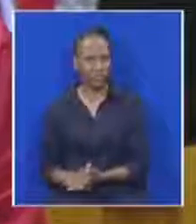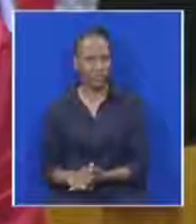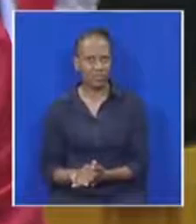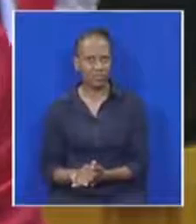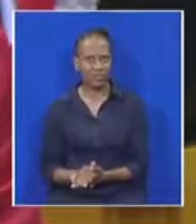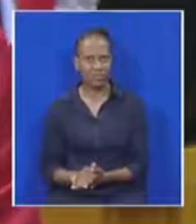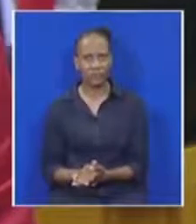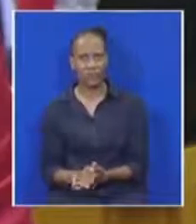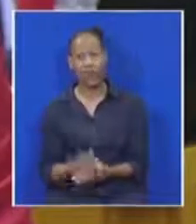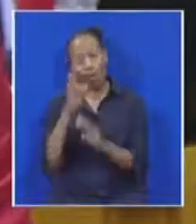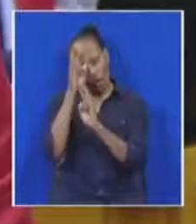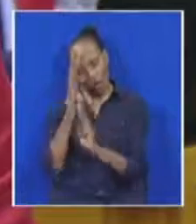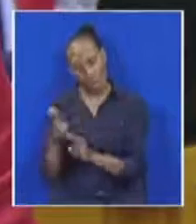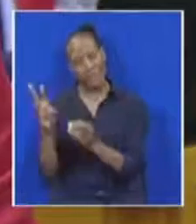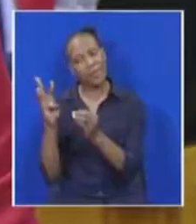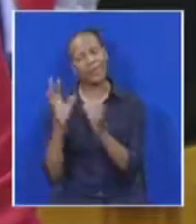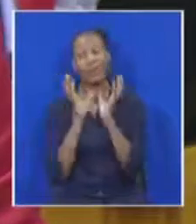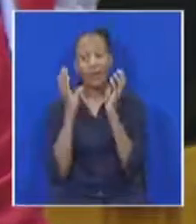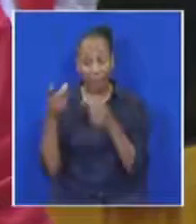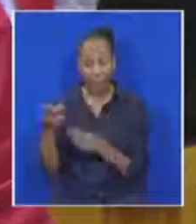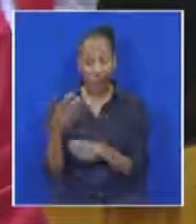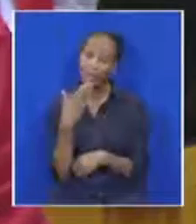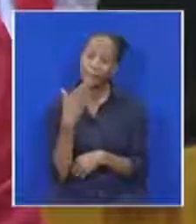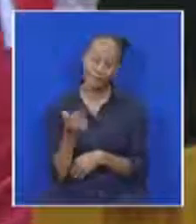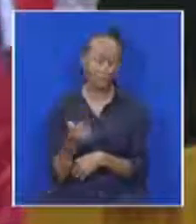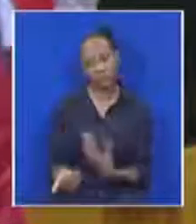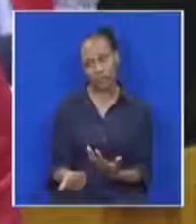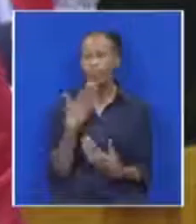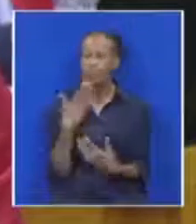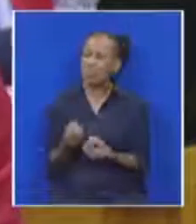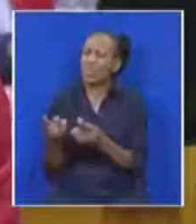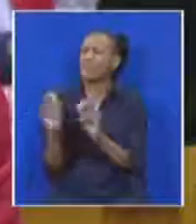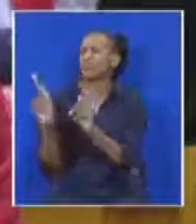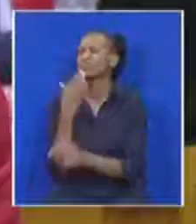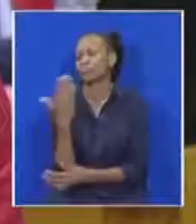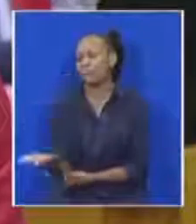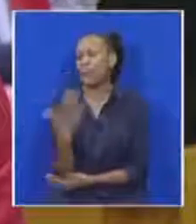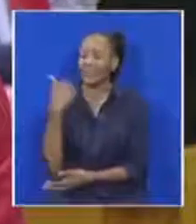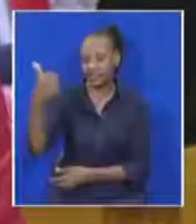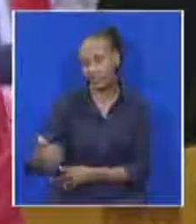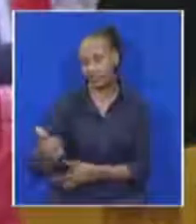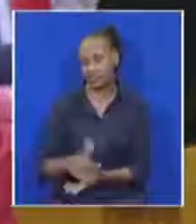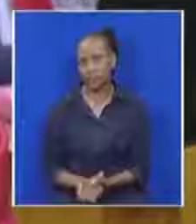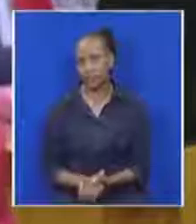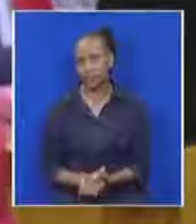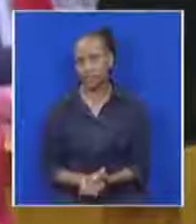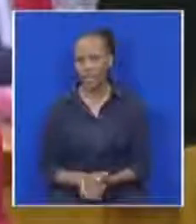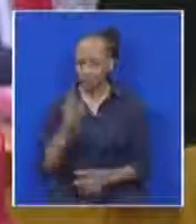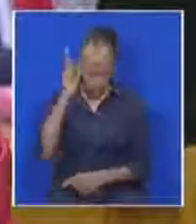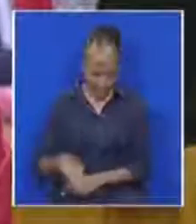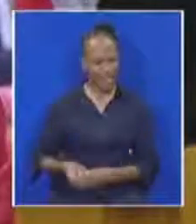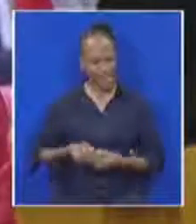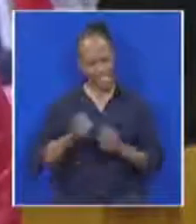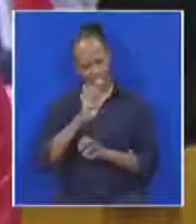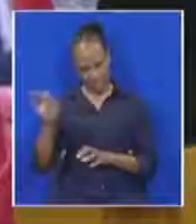attitude against members of parliament. Nobody recognized you. Nobody gave you the space. But let's give the chief whip of the EFF an opportunity to